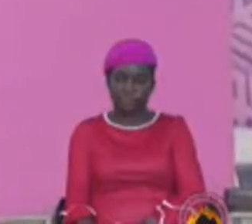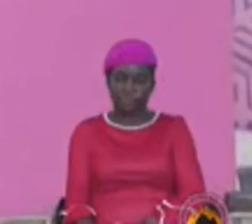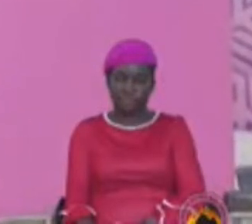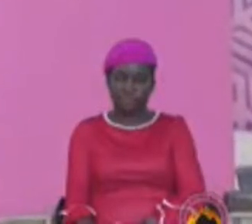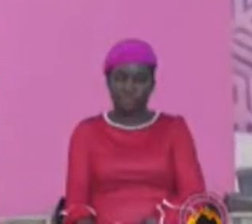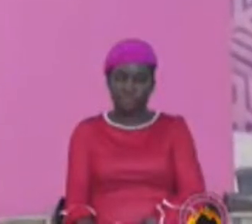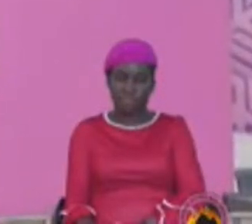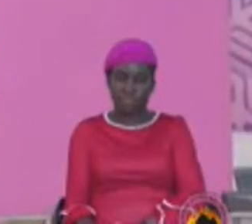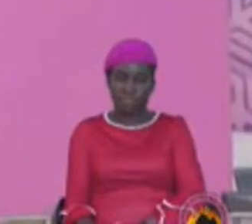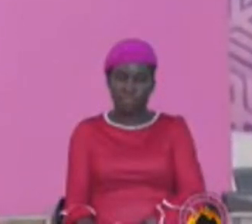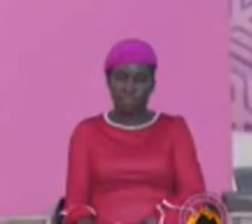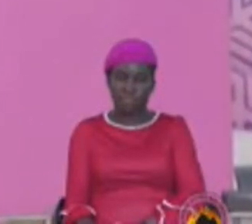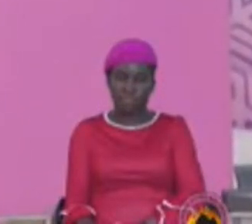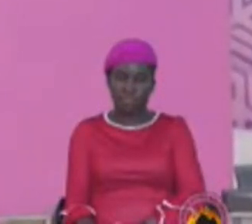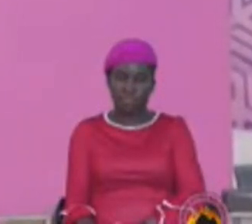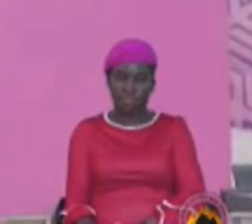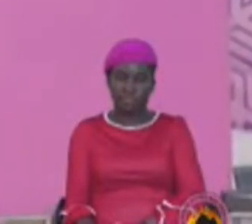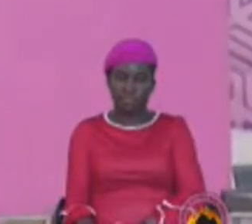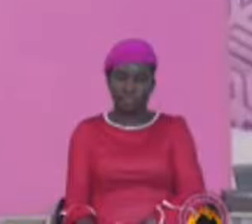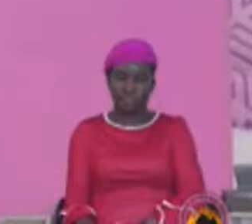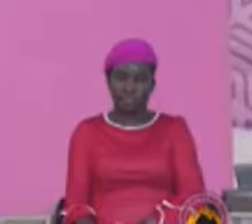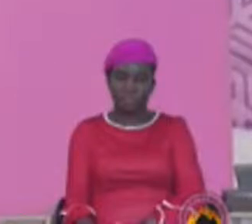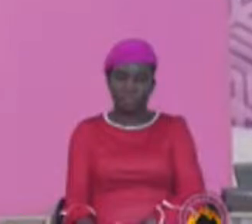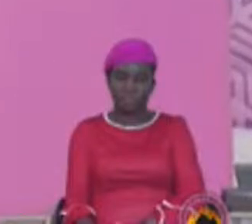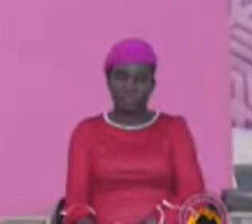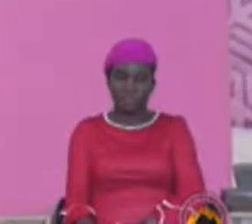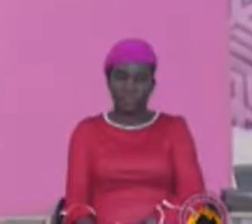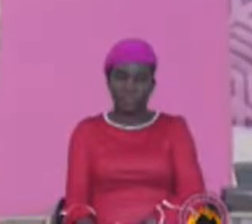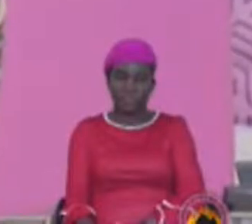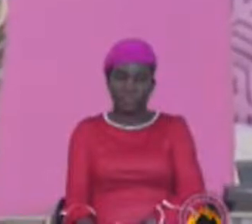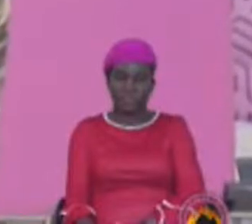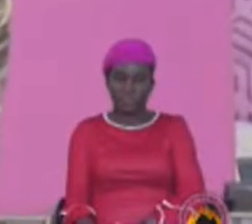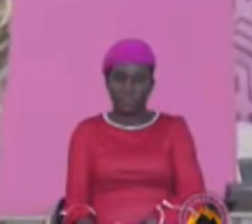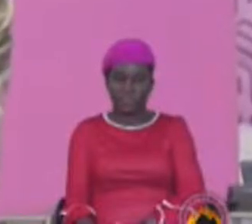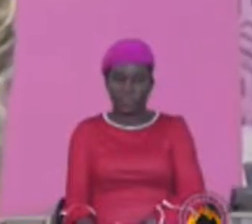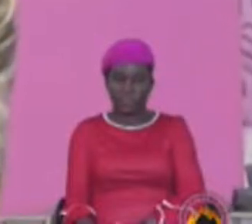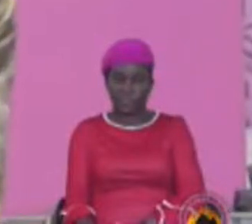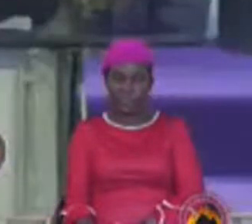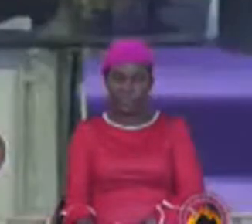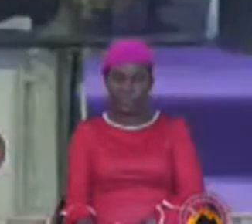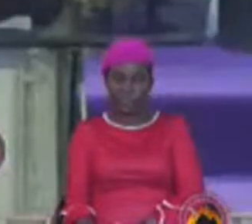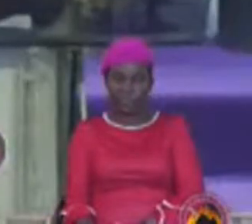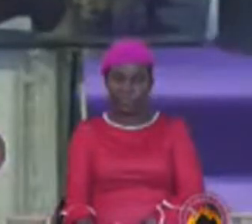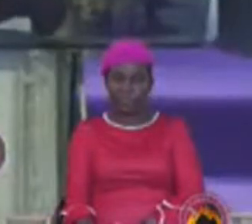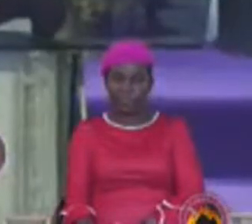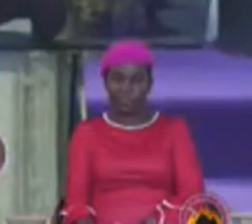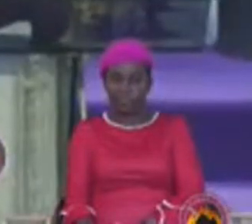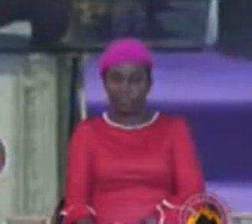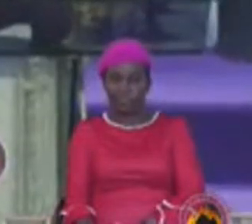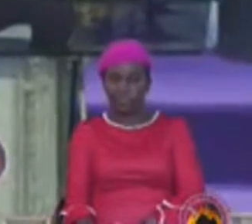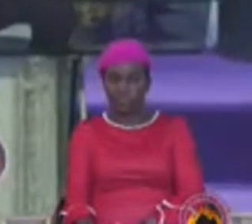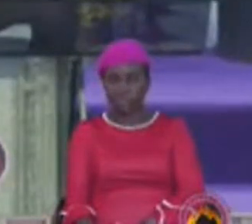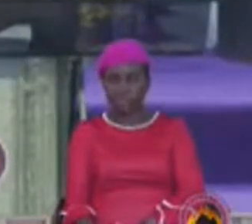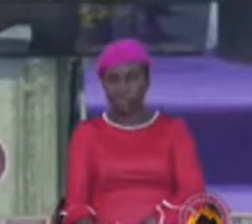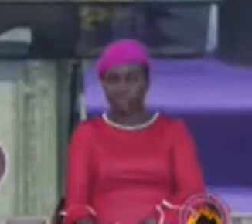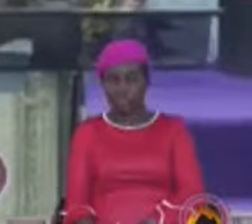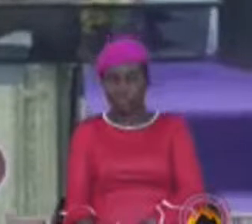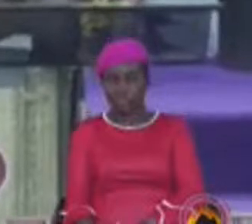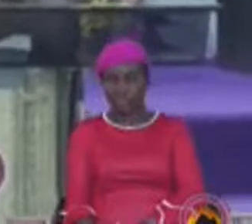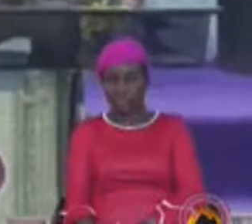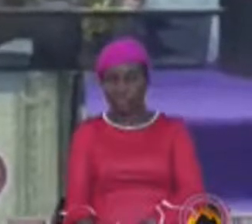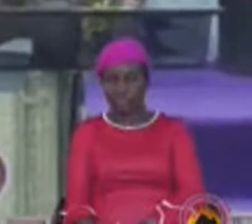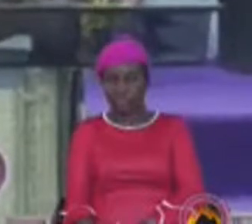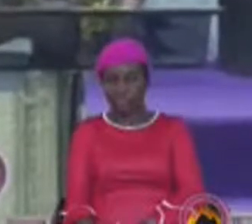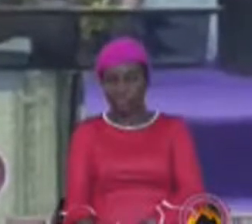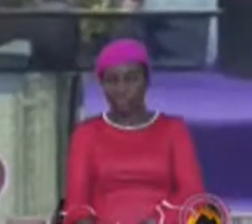olorun ni asa leyi won wa dupe tori pe nko omo won ti wa ni fasiti idire ton se wa dupe oko mi ni Jesu